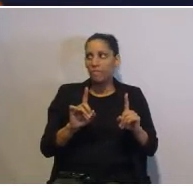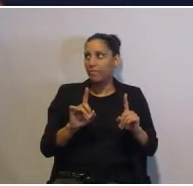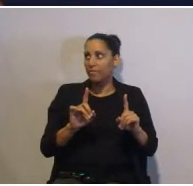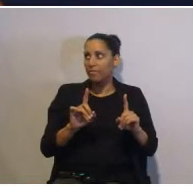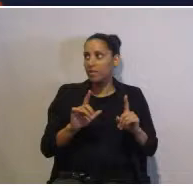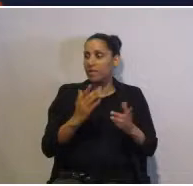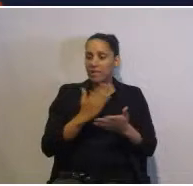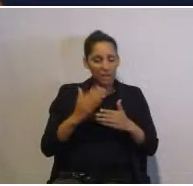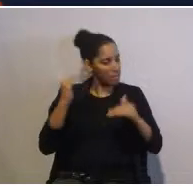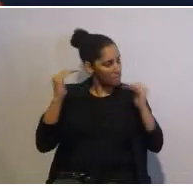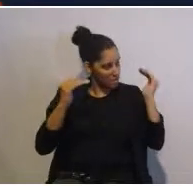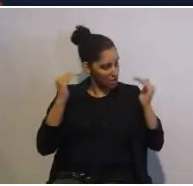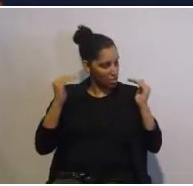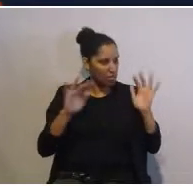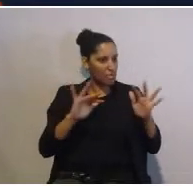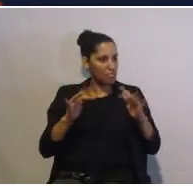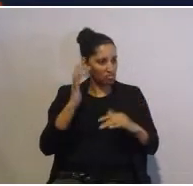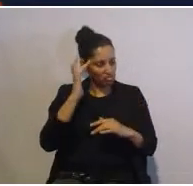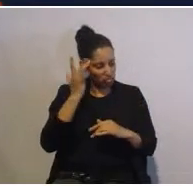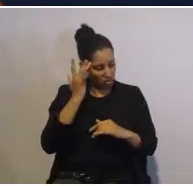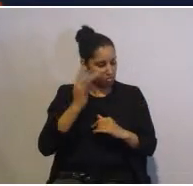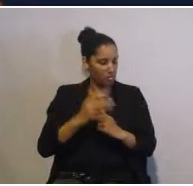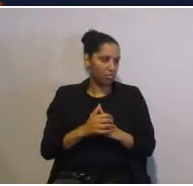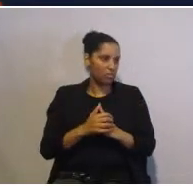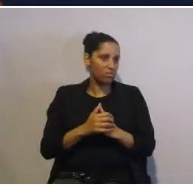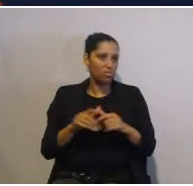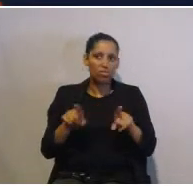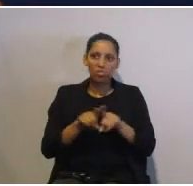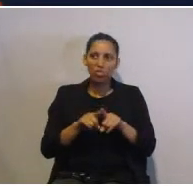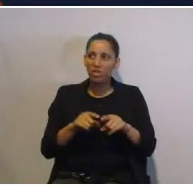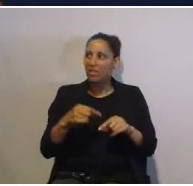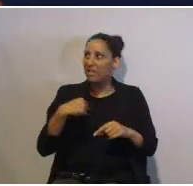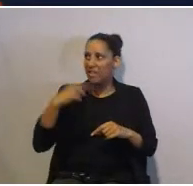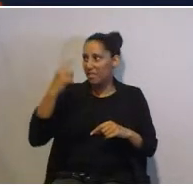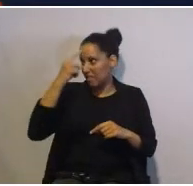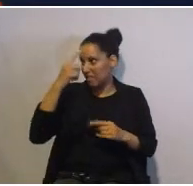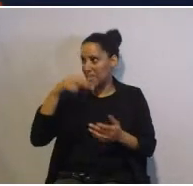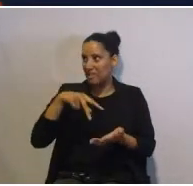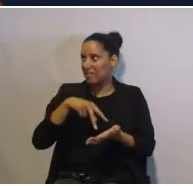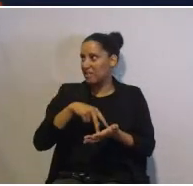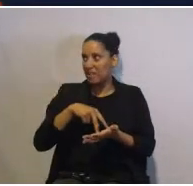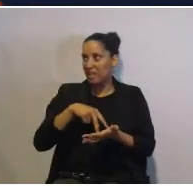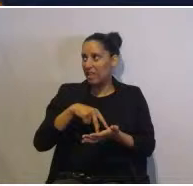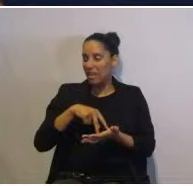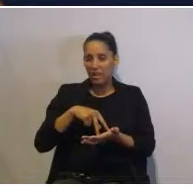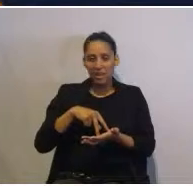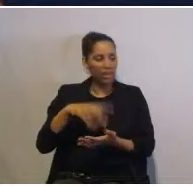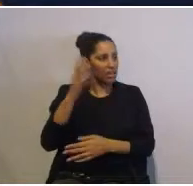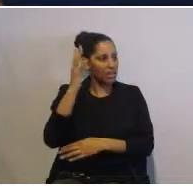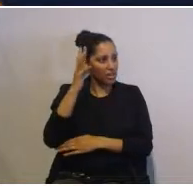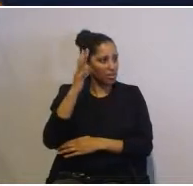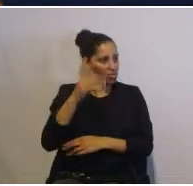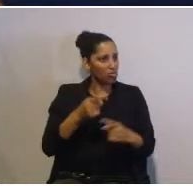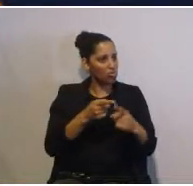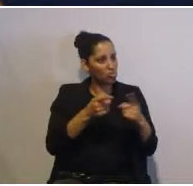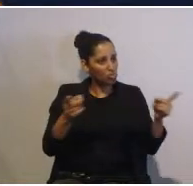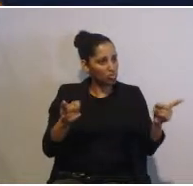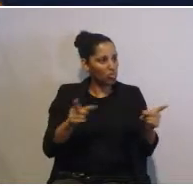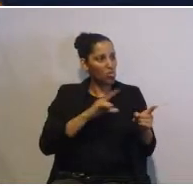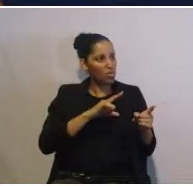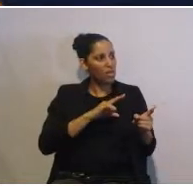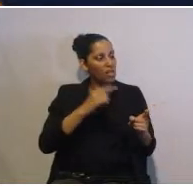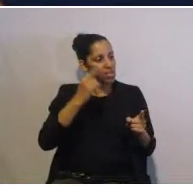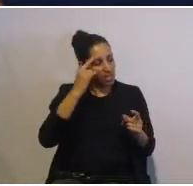some senior people are really struggling. And I don't think by standing here and bringing this to you, I think most of